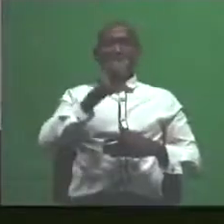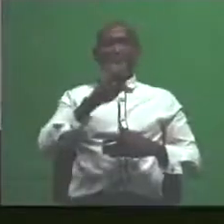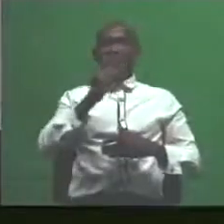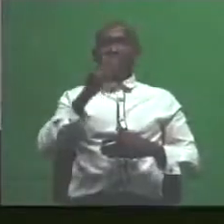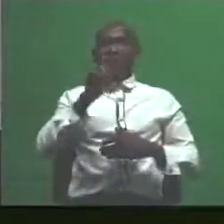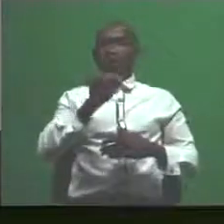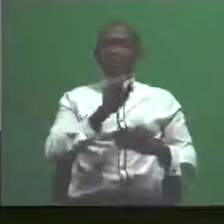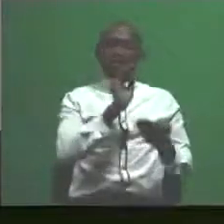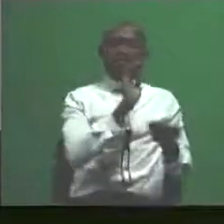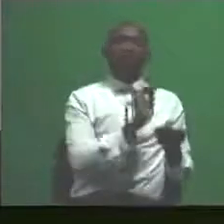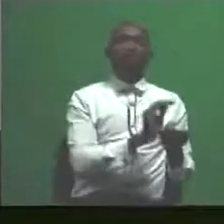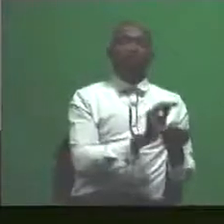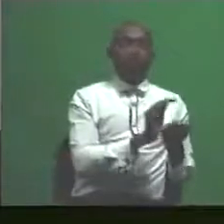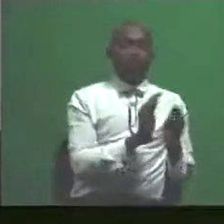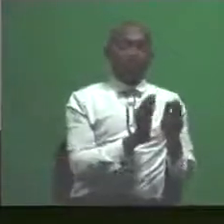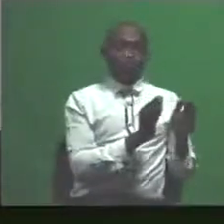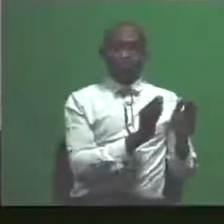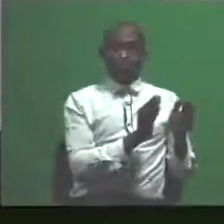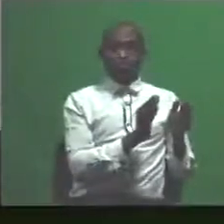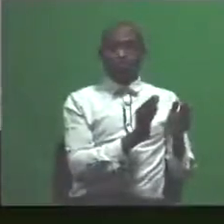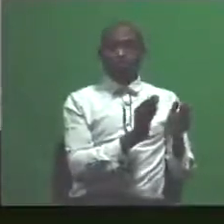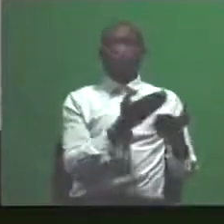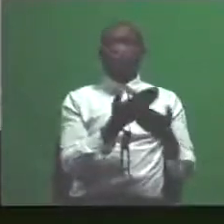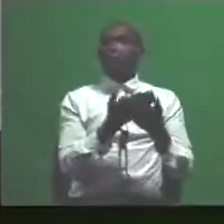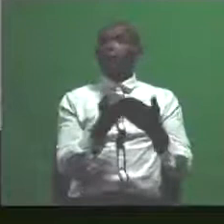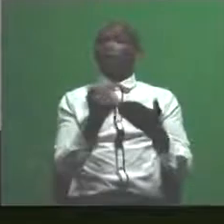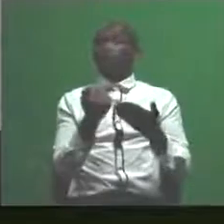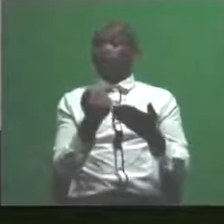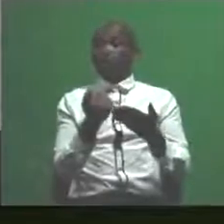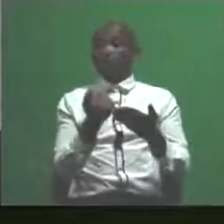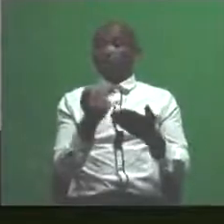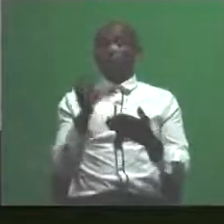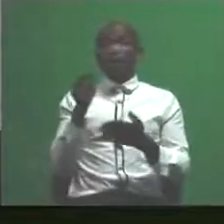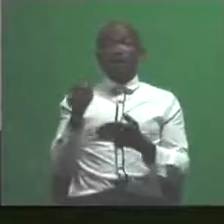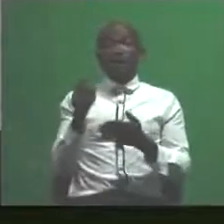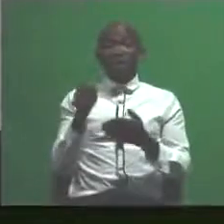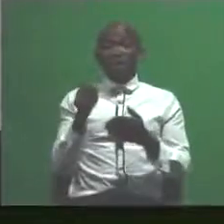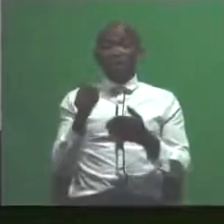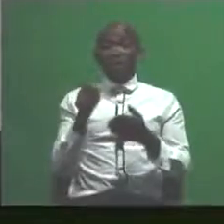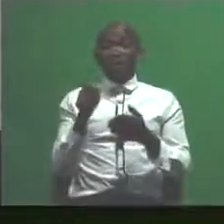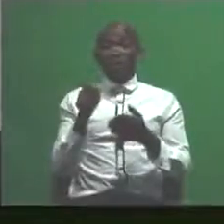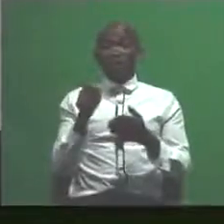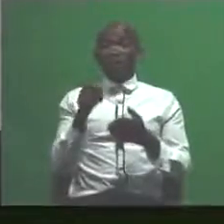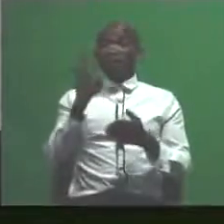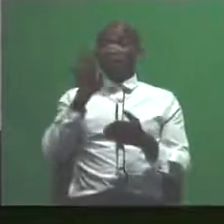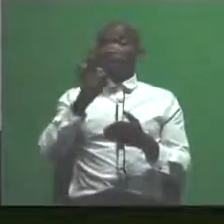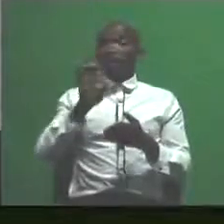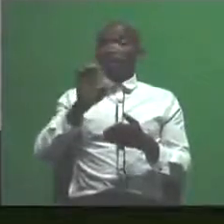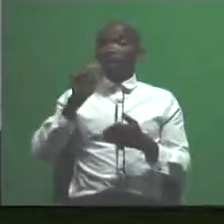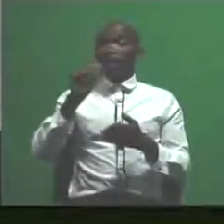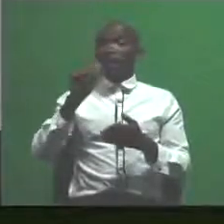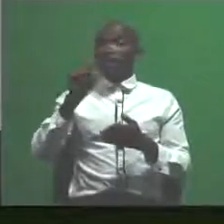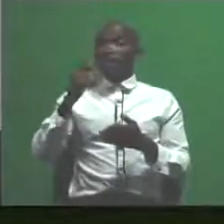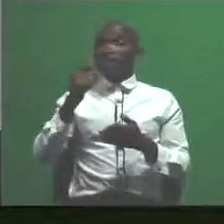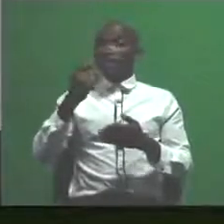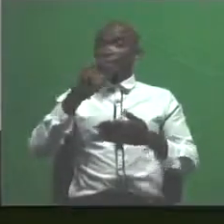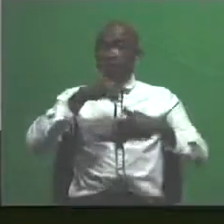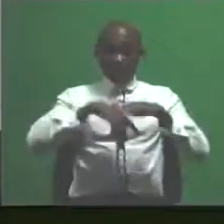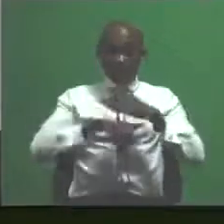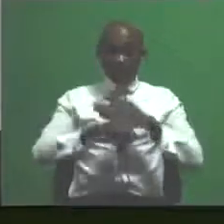Yes, thank you very much. Yes, here because the reactant, we know that as the reaction